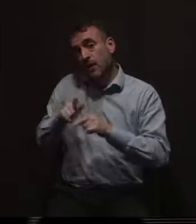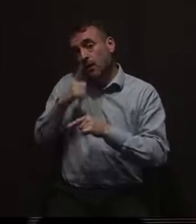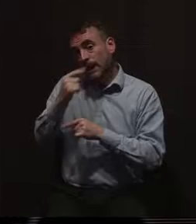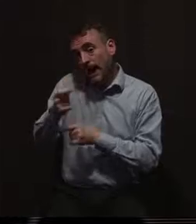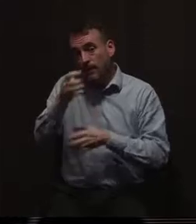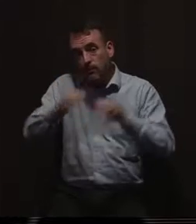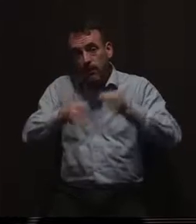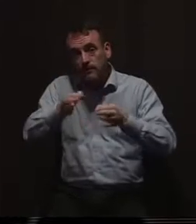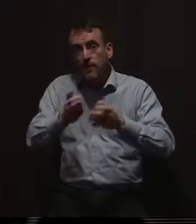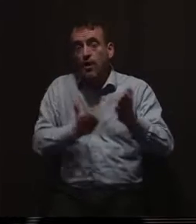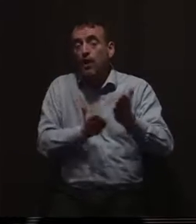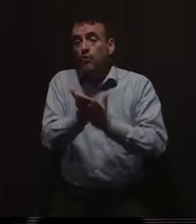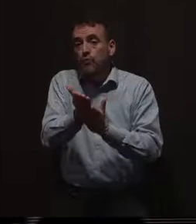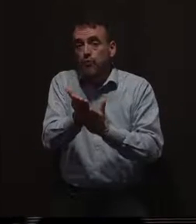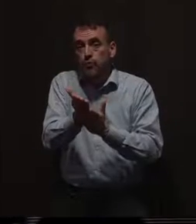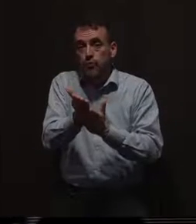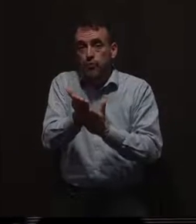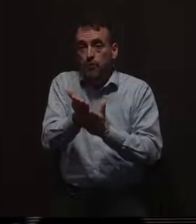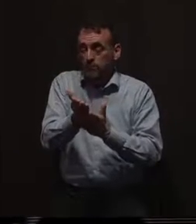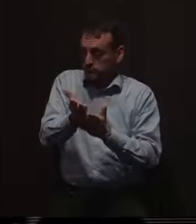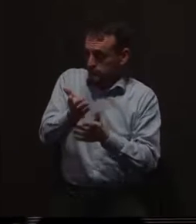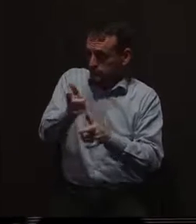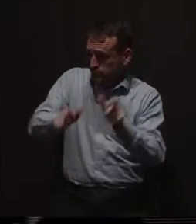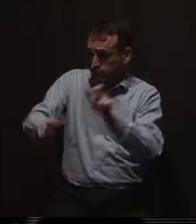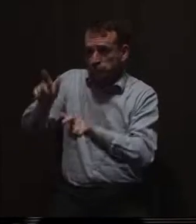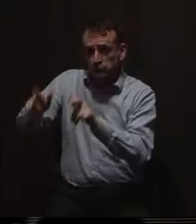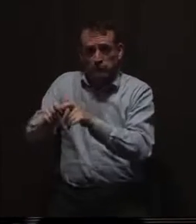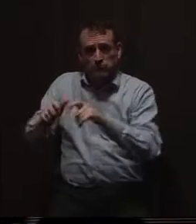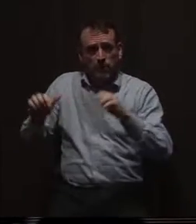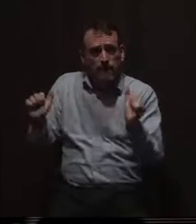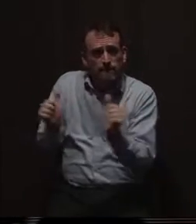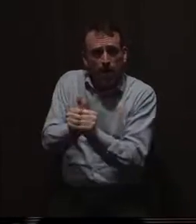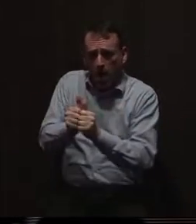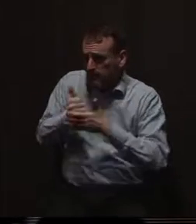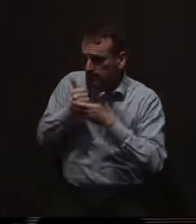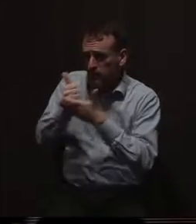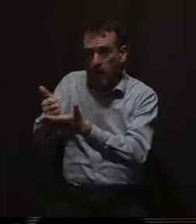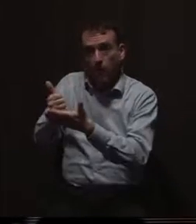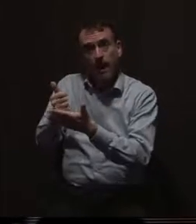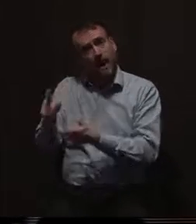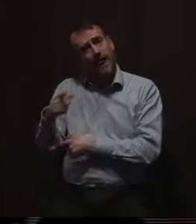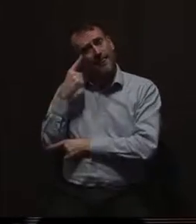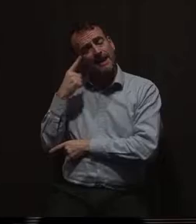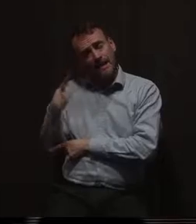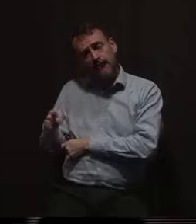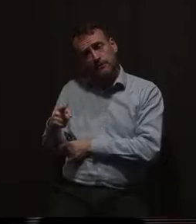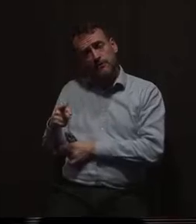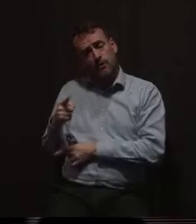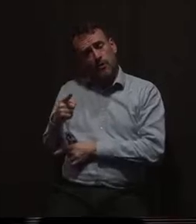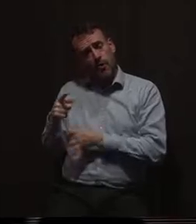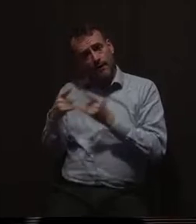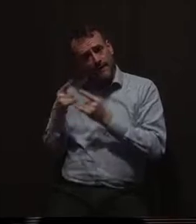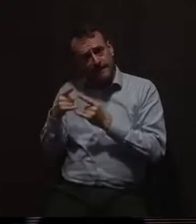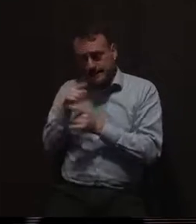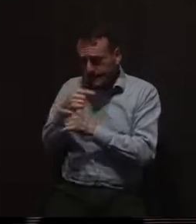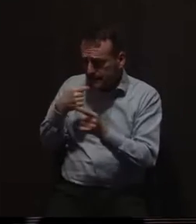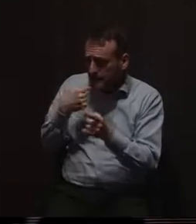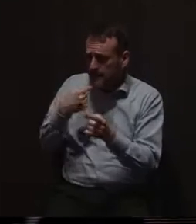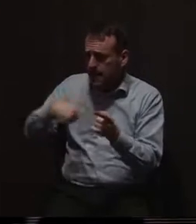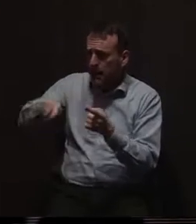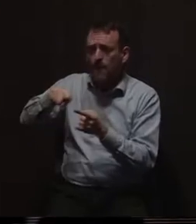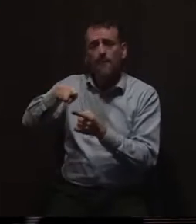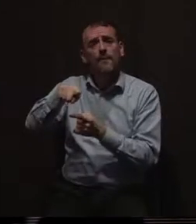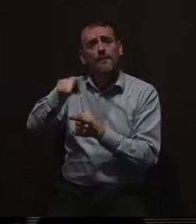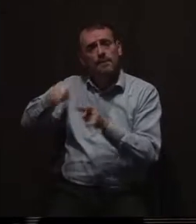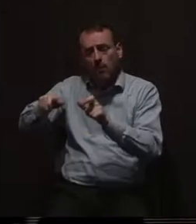way, because then it's also quite sexy to do it, so people would maybe want to do it. We don't have to tell them, hey, this is really nice. They